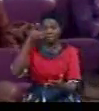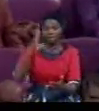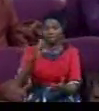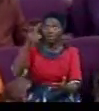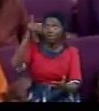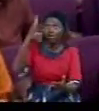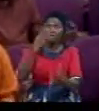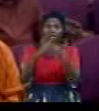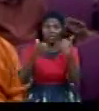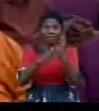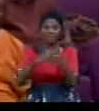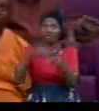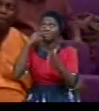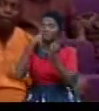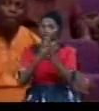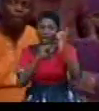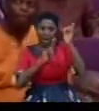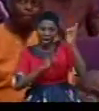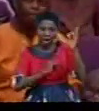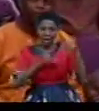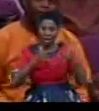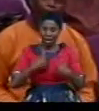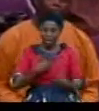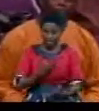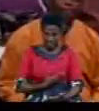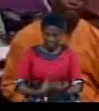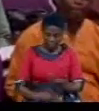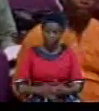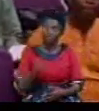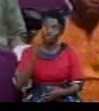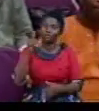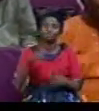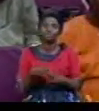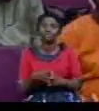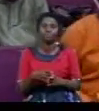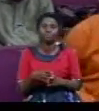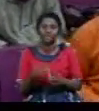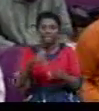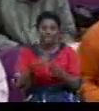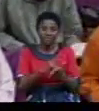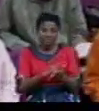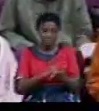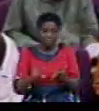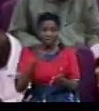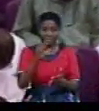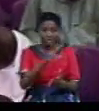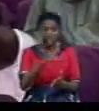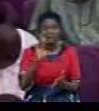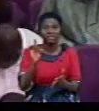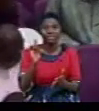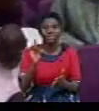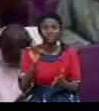have begotten thee and then what did he come to do verse 30 age